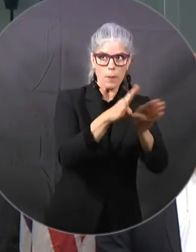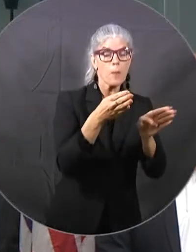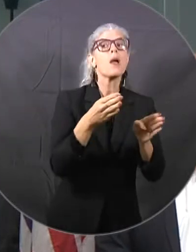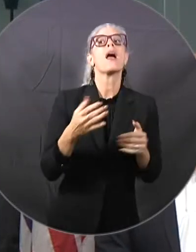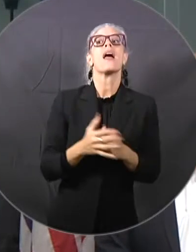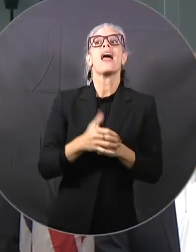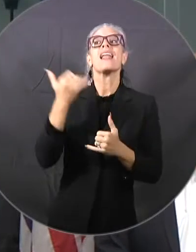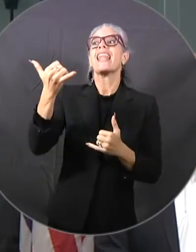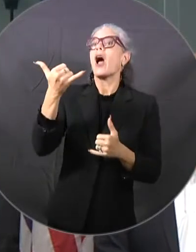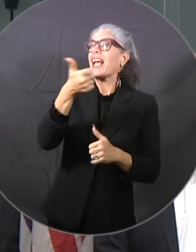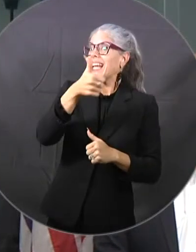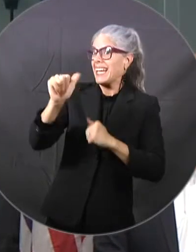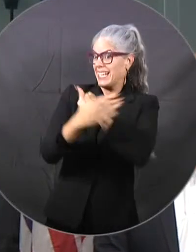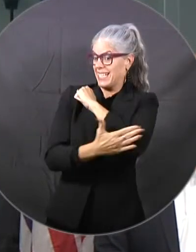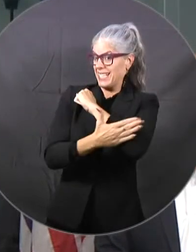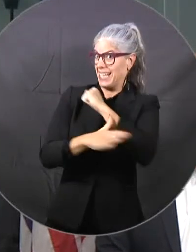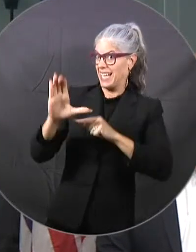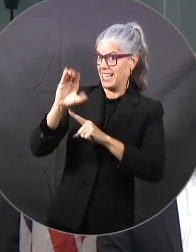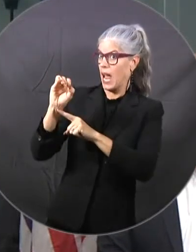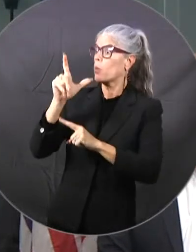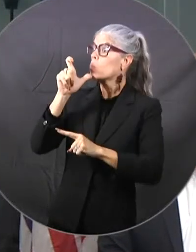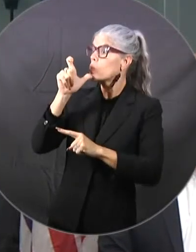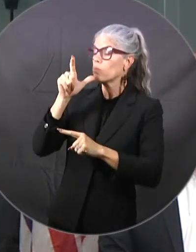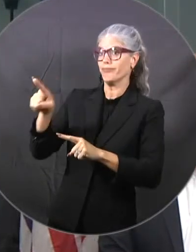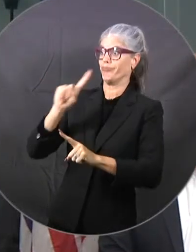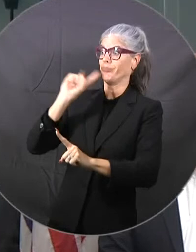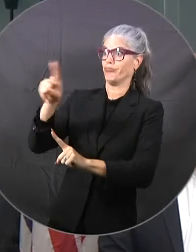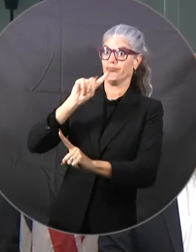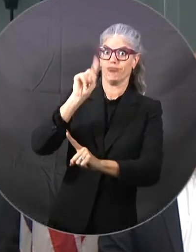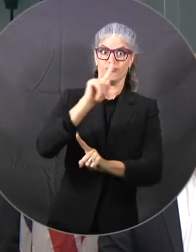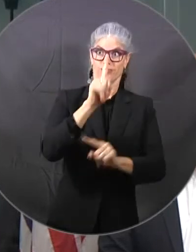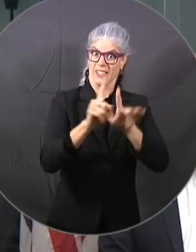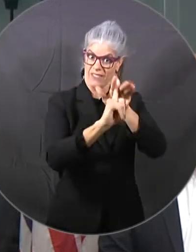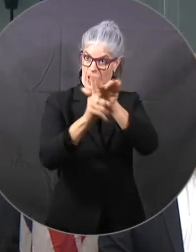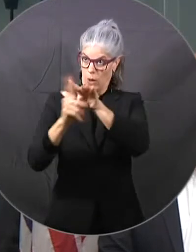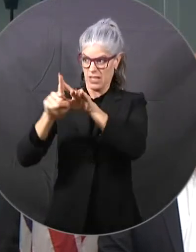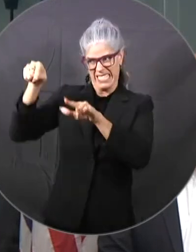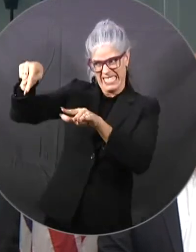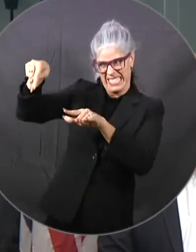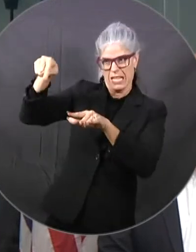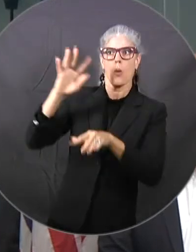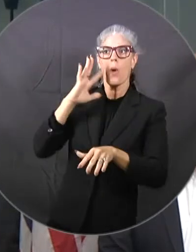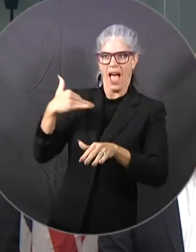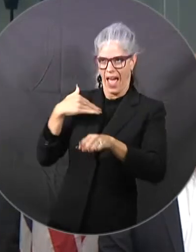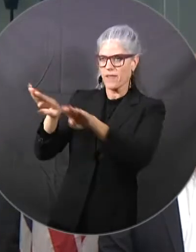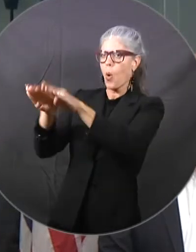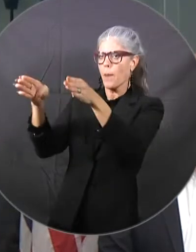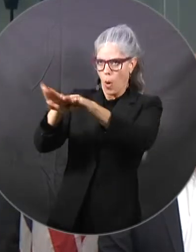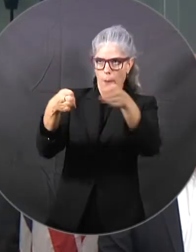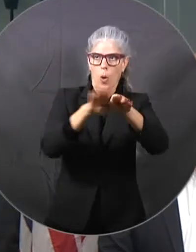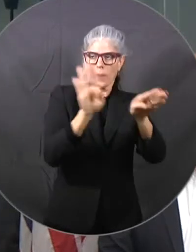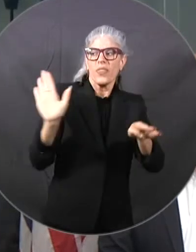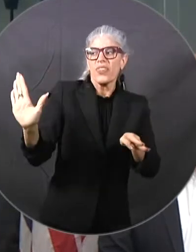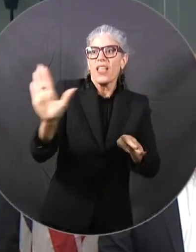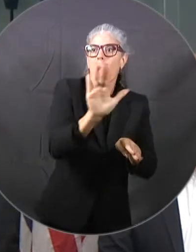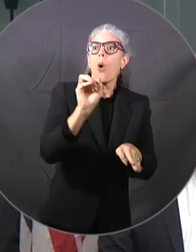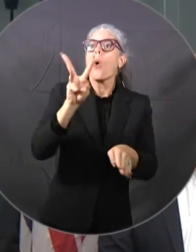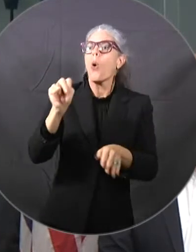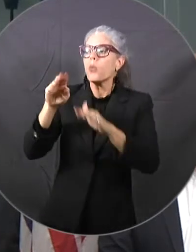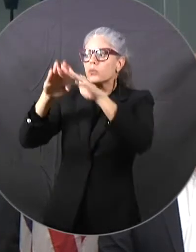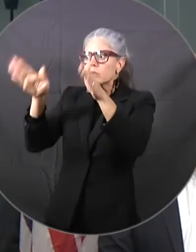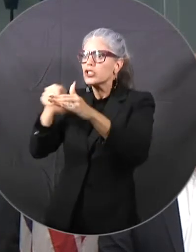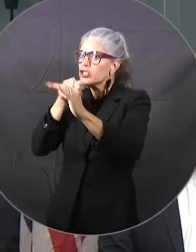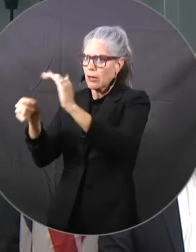opening up one of their shelters, and sometimes multiple shelters. We have activated the full 5,500